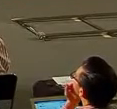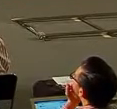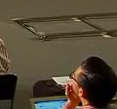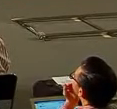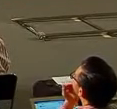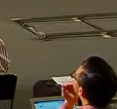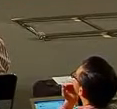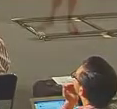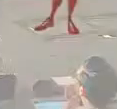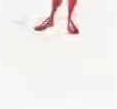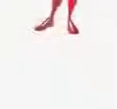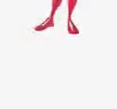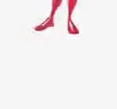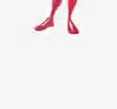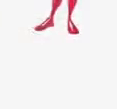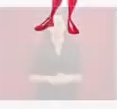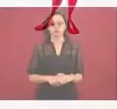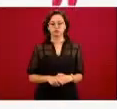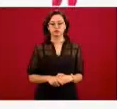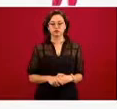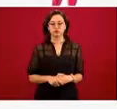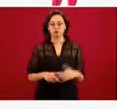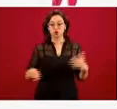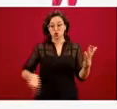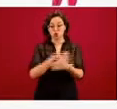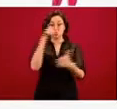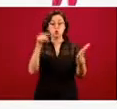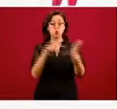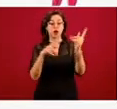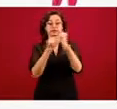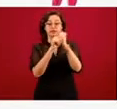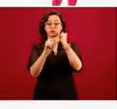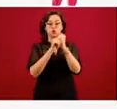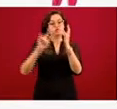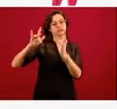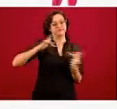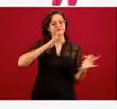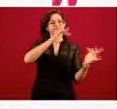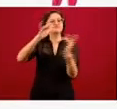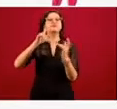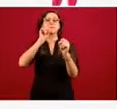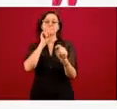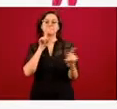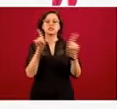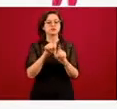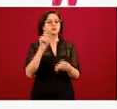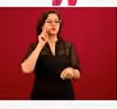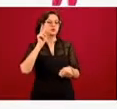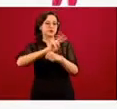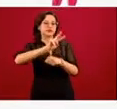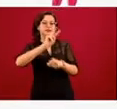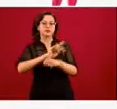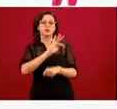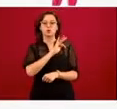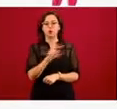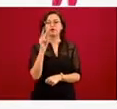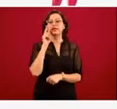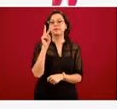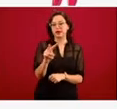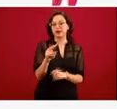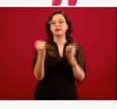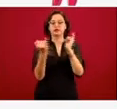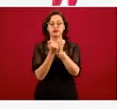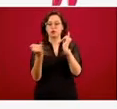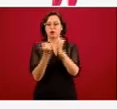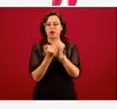Now, this is mobility regarding transportation stations. We also have a geographic reference of